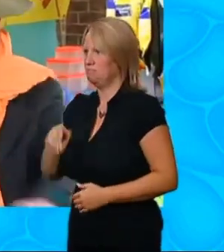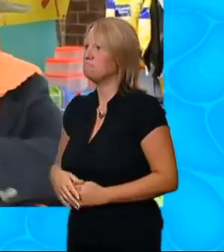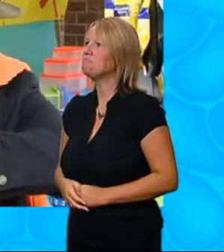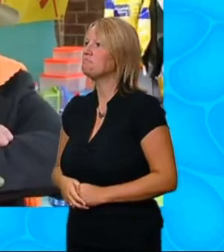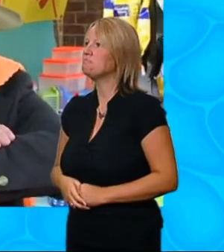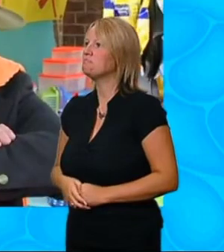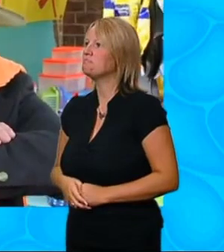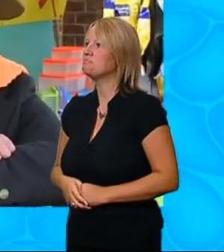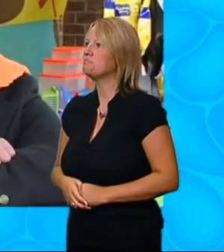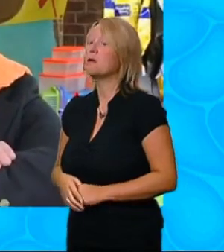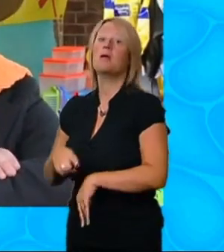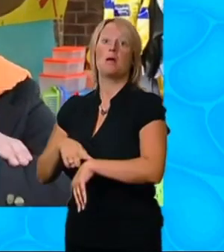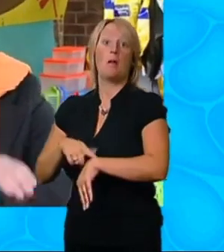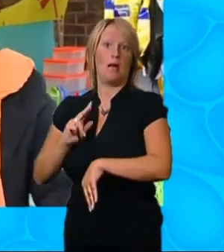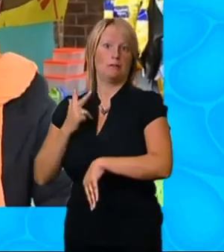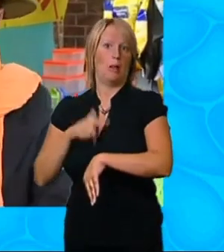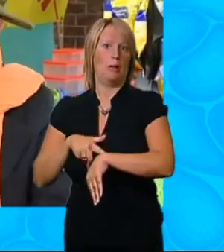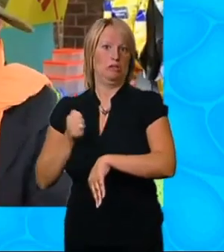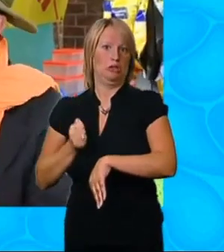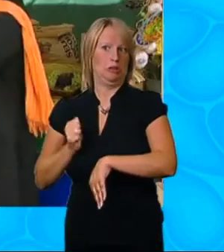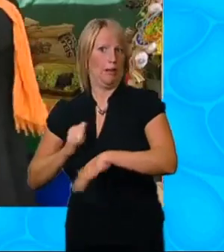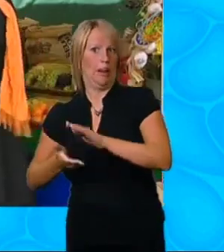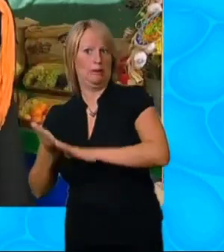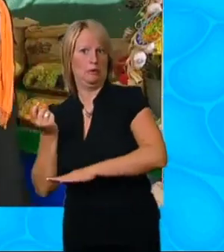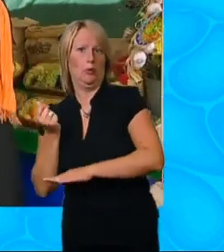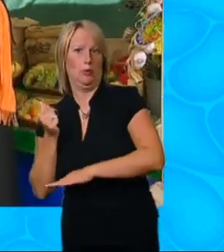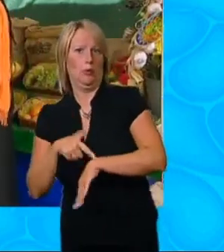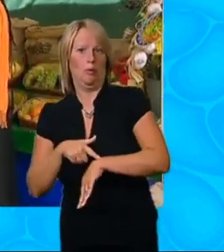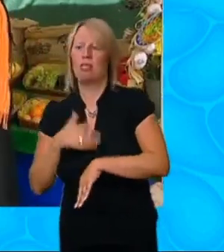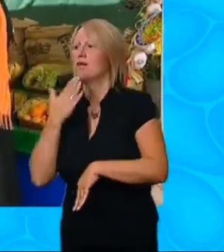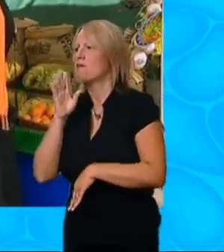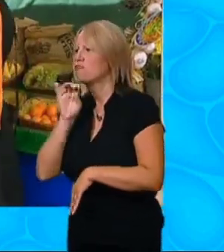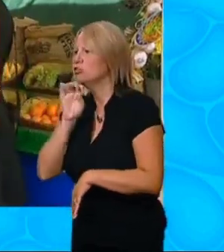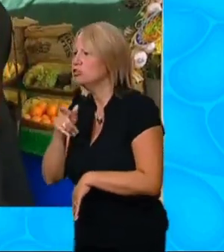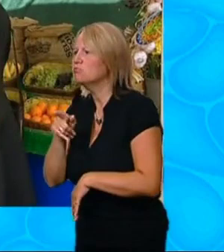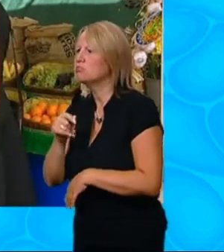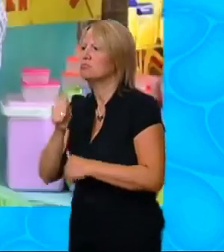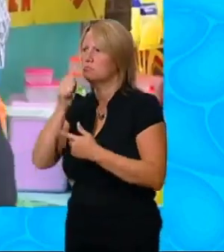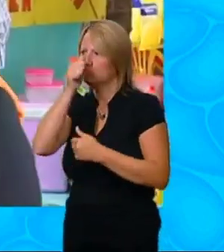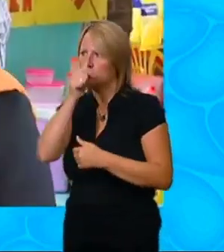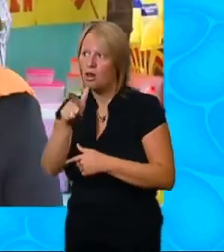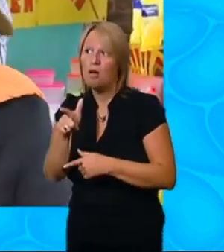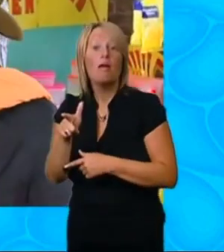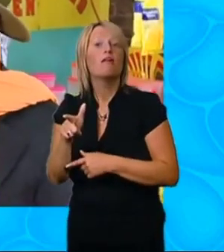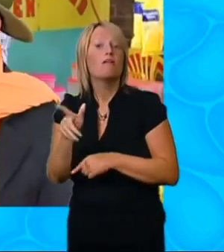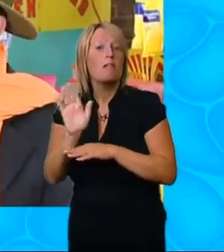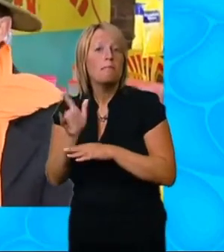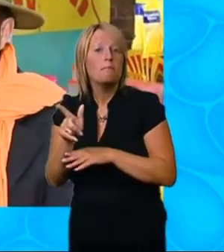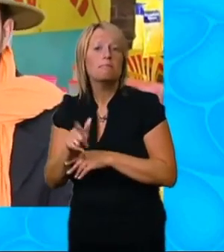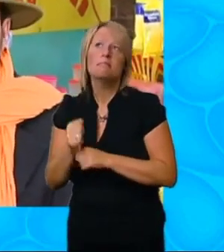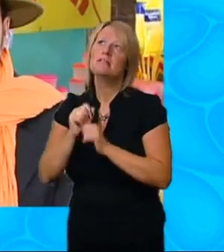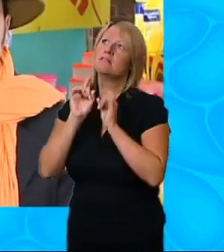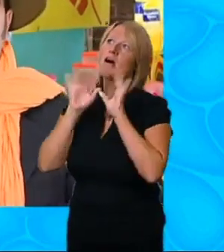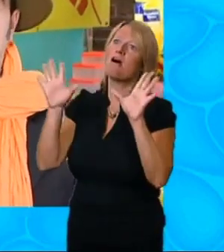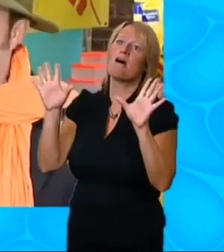Well... 8 o'clock. My train will be leaving soon. Thanks for the oranges. And good luck with the film. Be